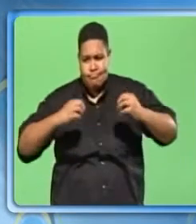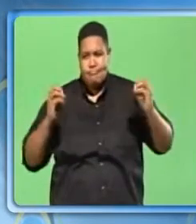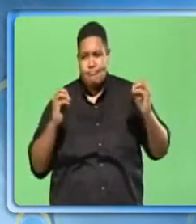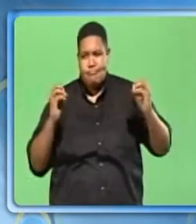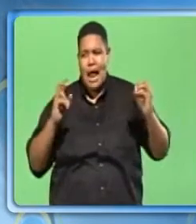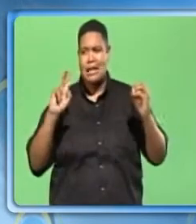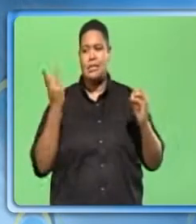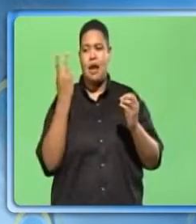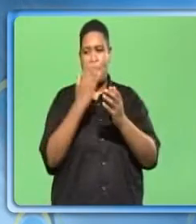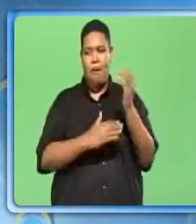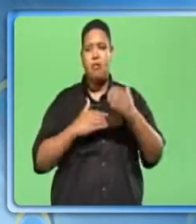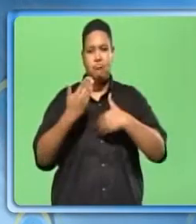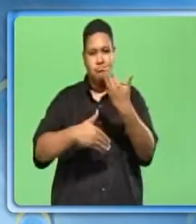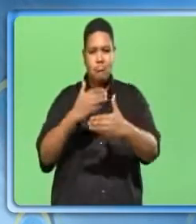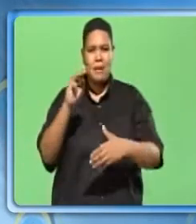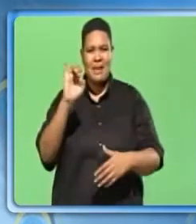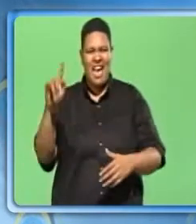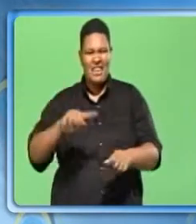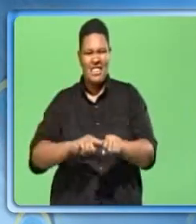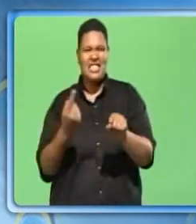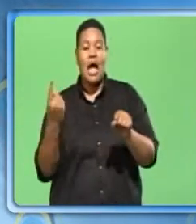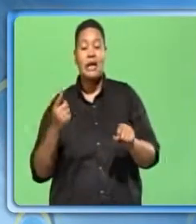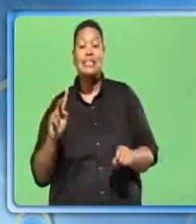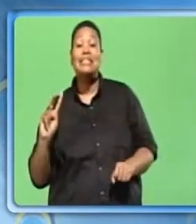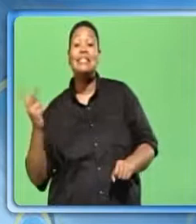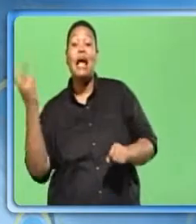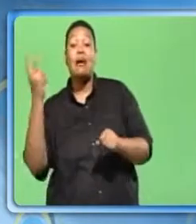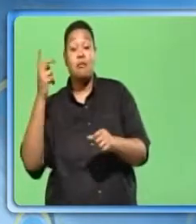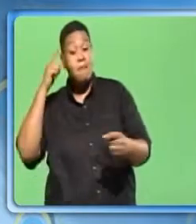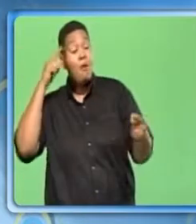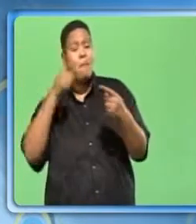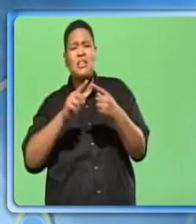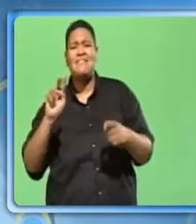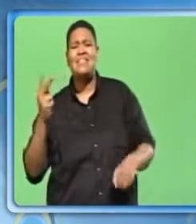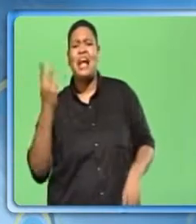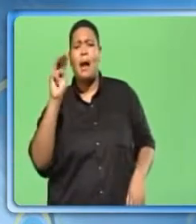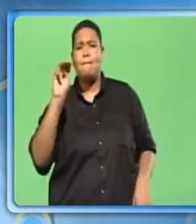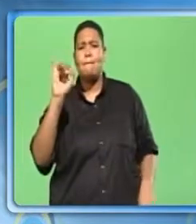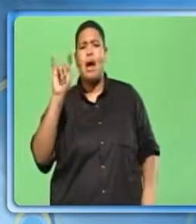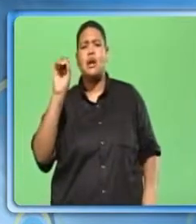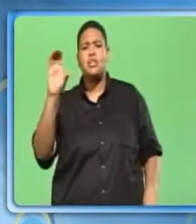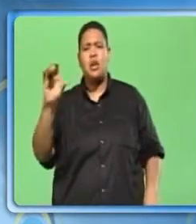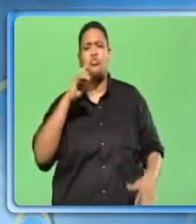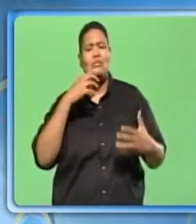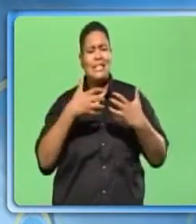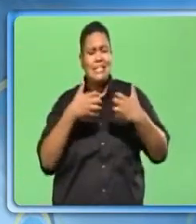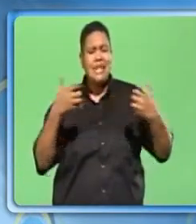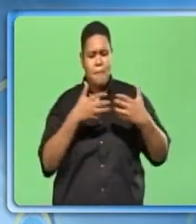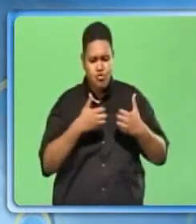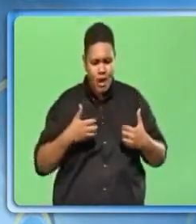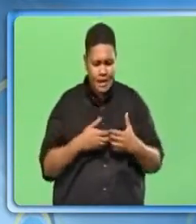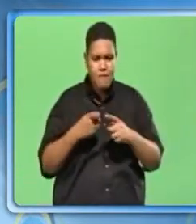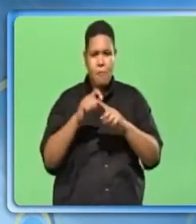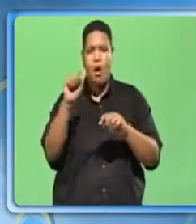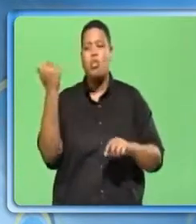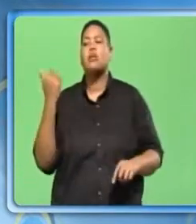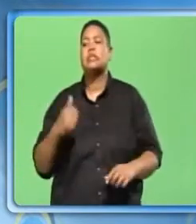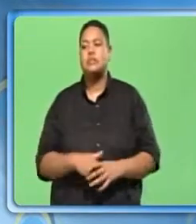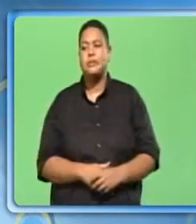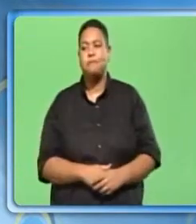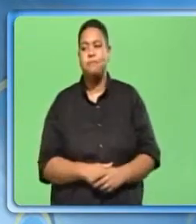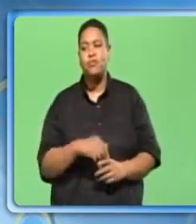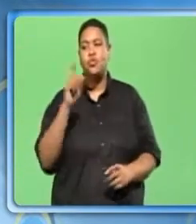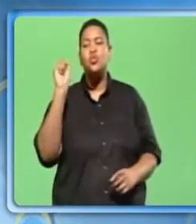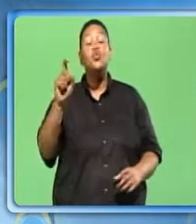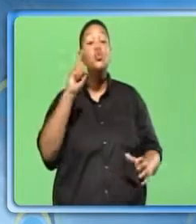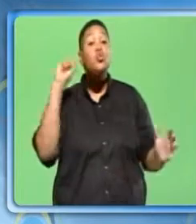division begins. The purpose of the second meiotic division is to separate the chromatids from one another. It